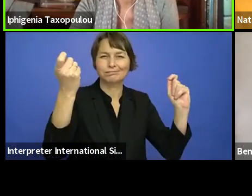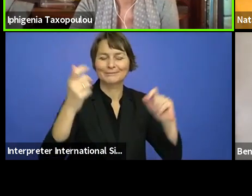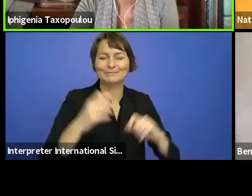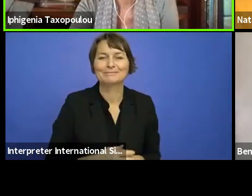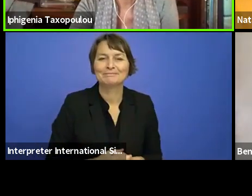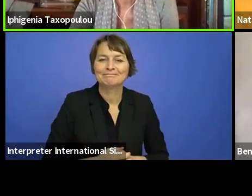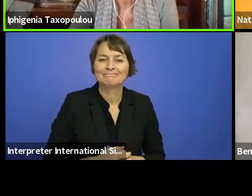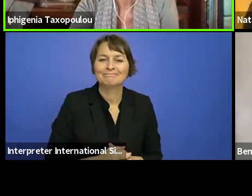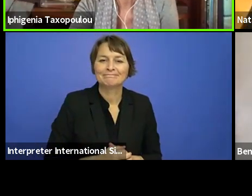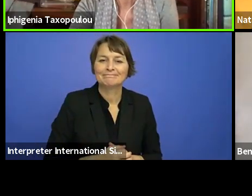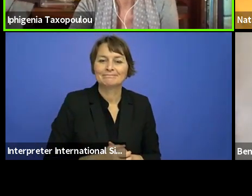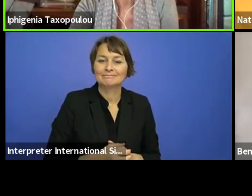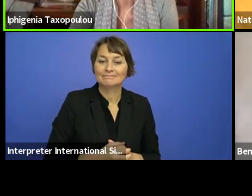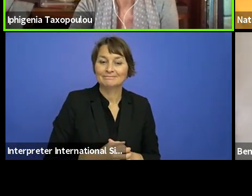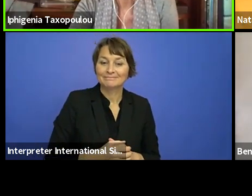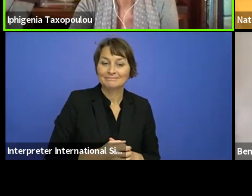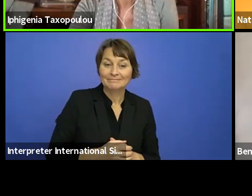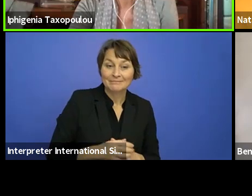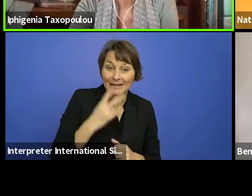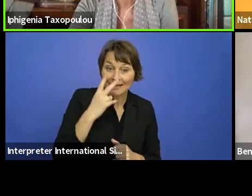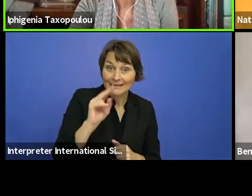Is Natalie here?